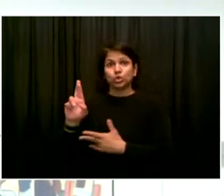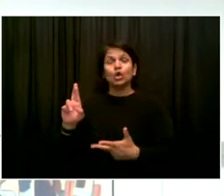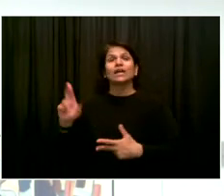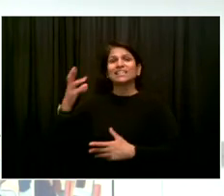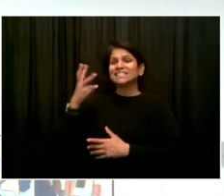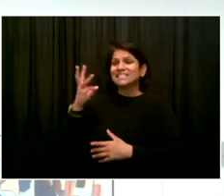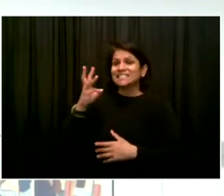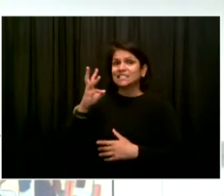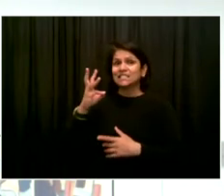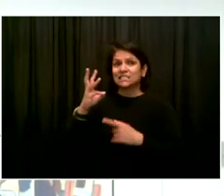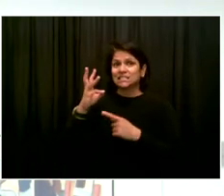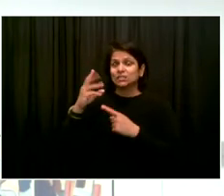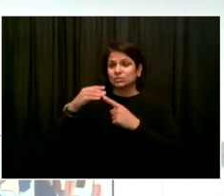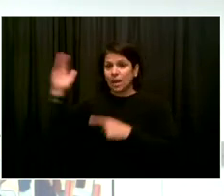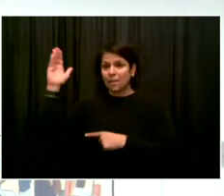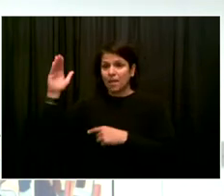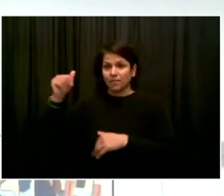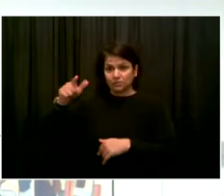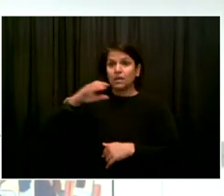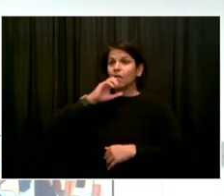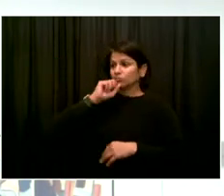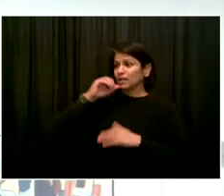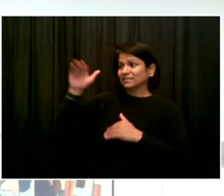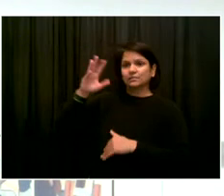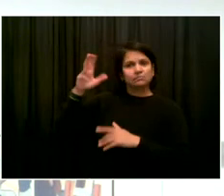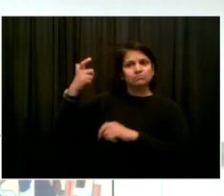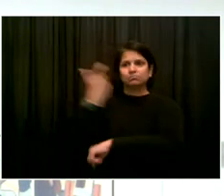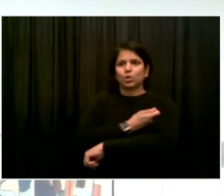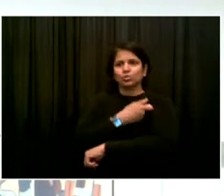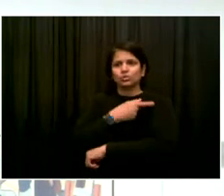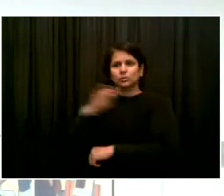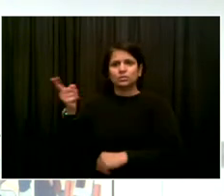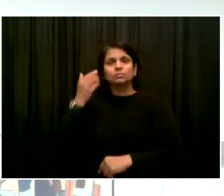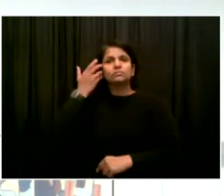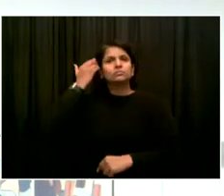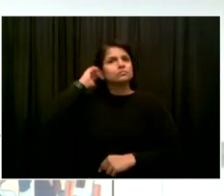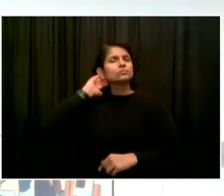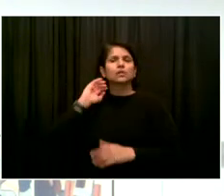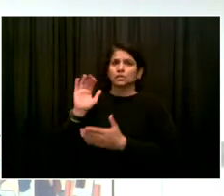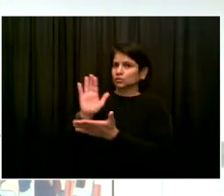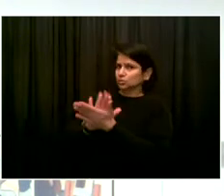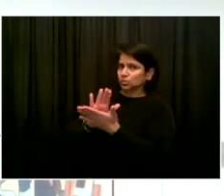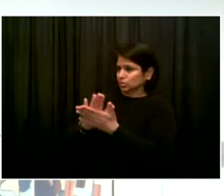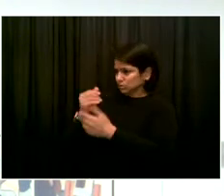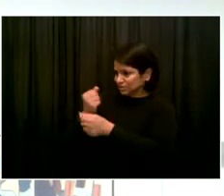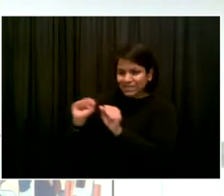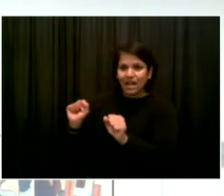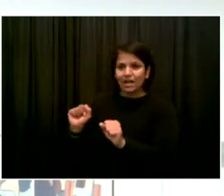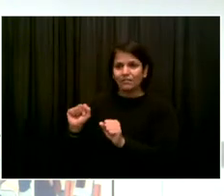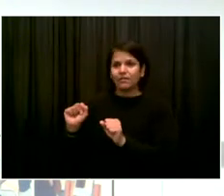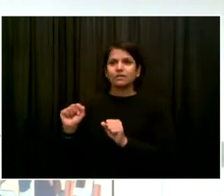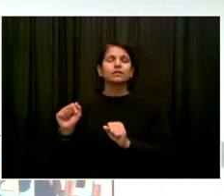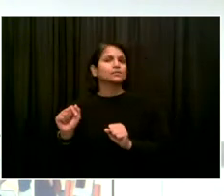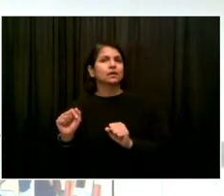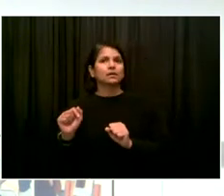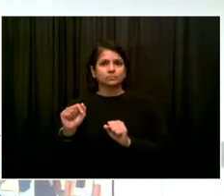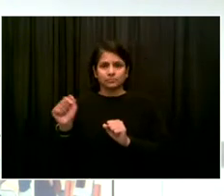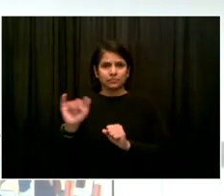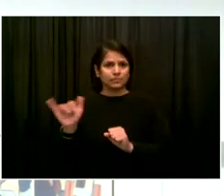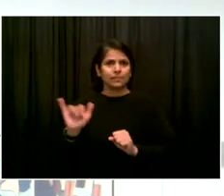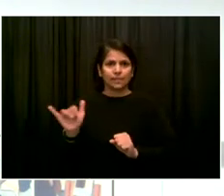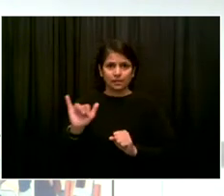just among the safest places for our kids to be. They're also health-promoting environments, as Professor Sridhar pointed